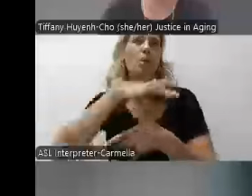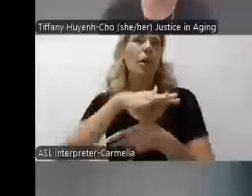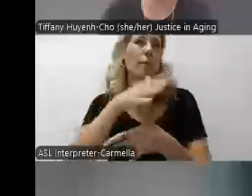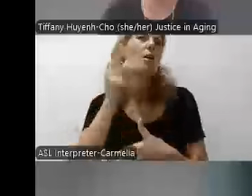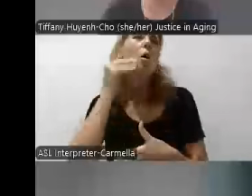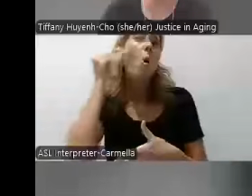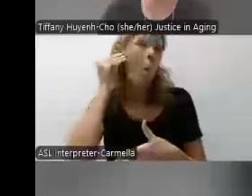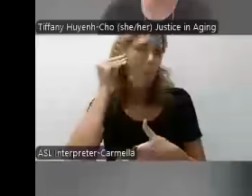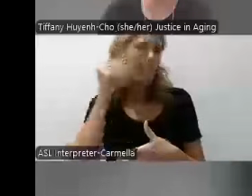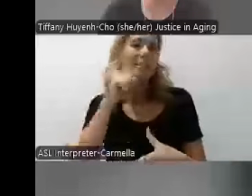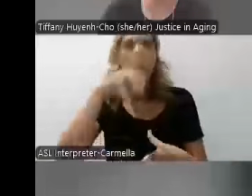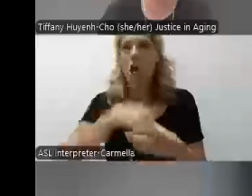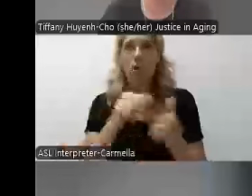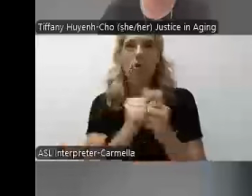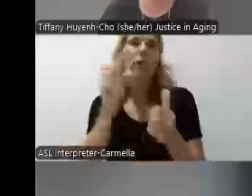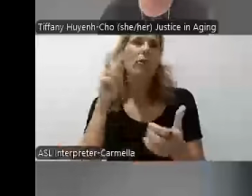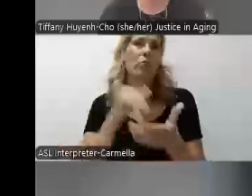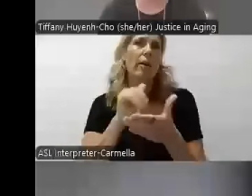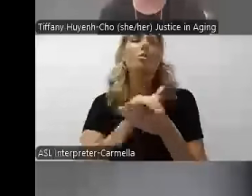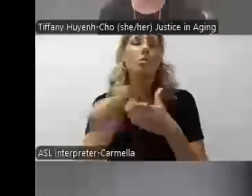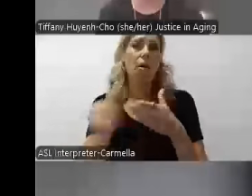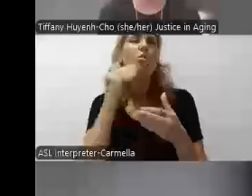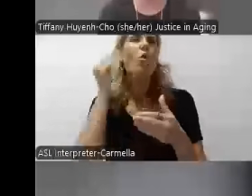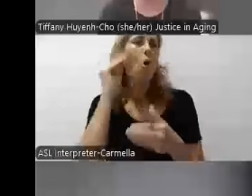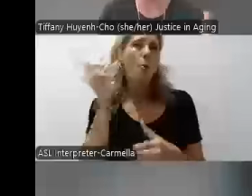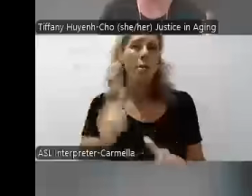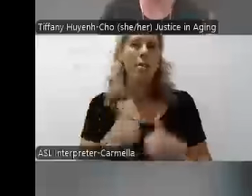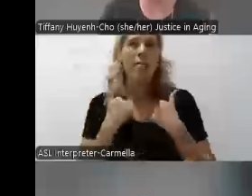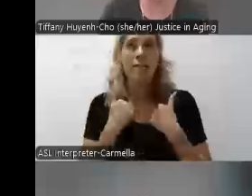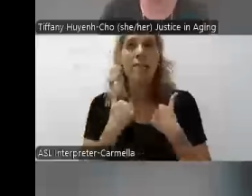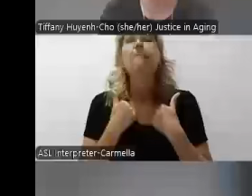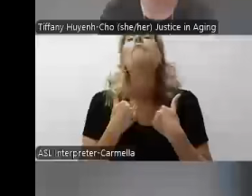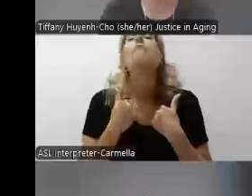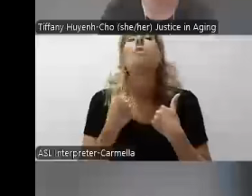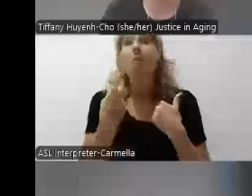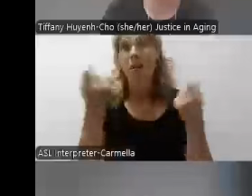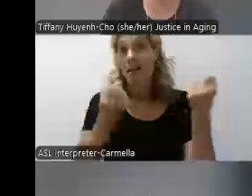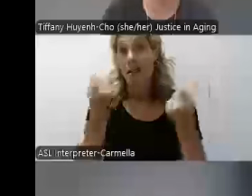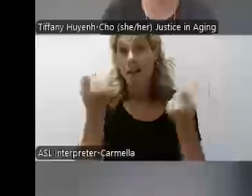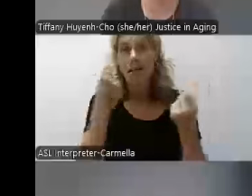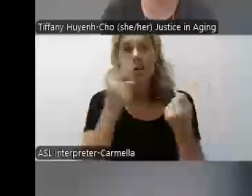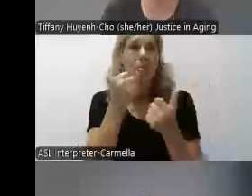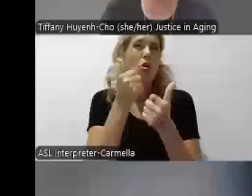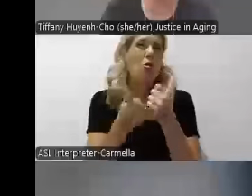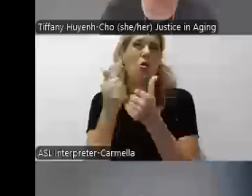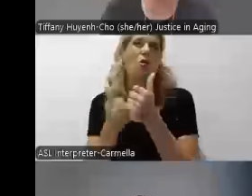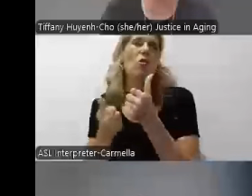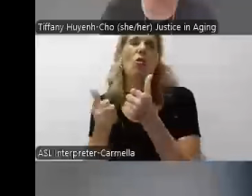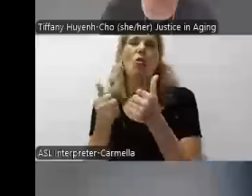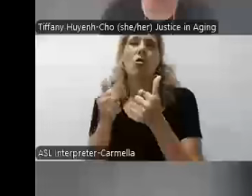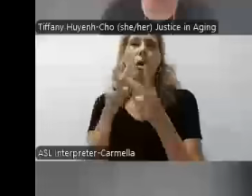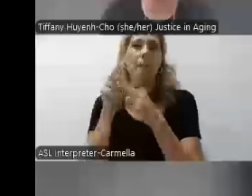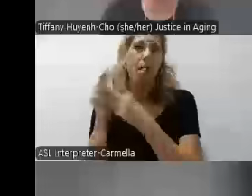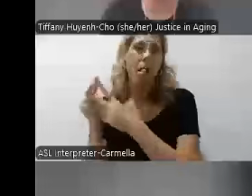not included in that $2,000 limit, the home that the individual is living in. And then 1 car per